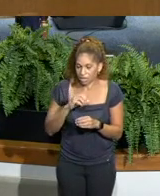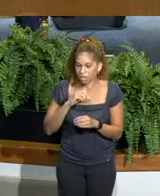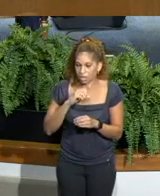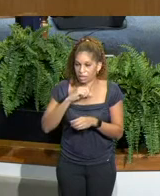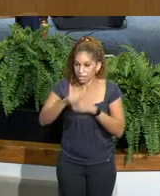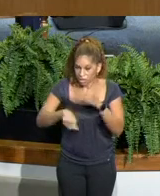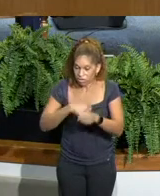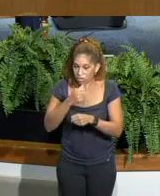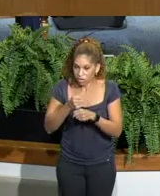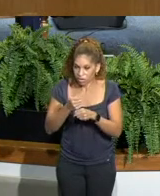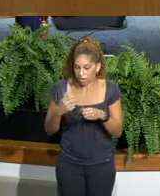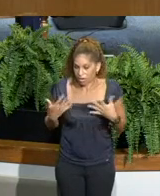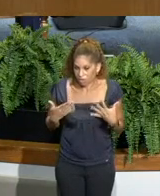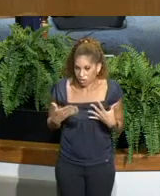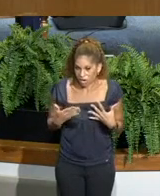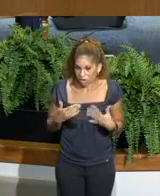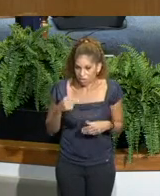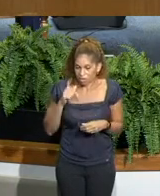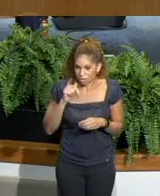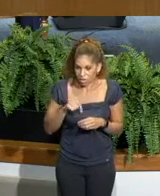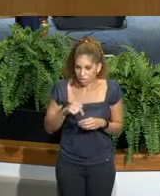Afraid of this movement,